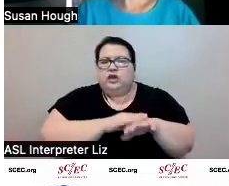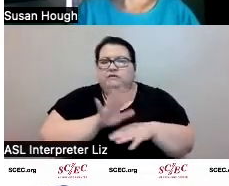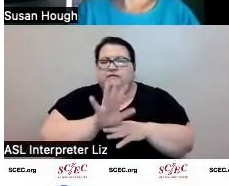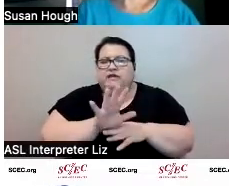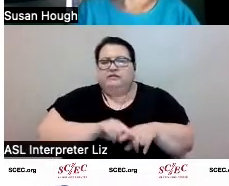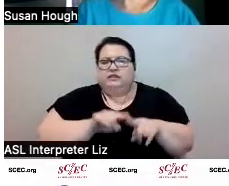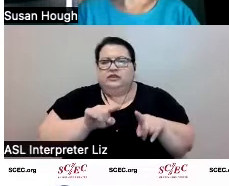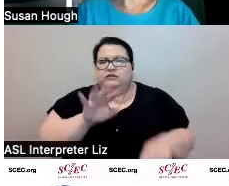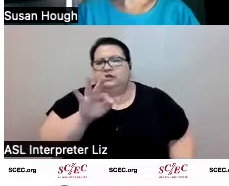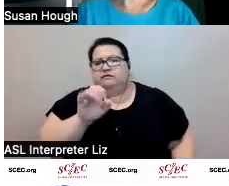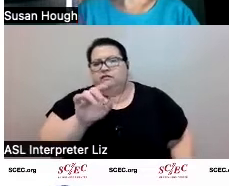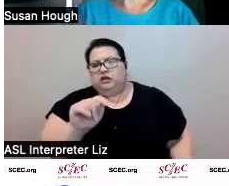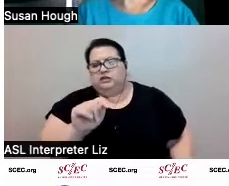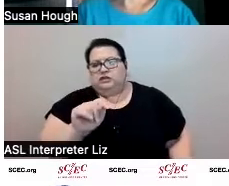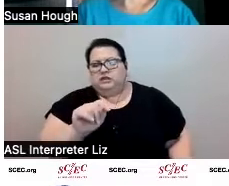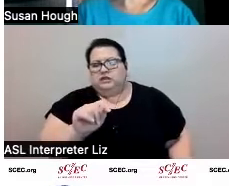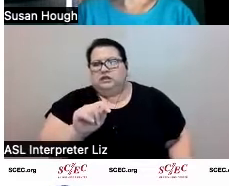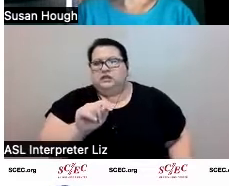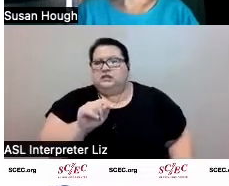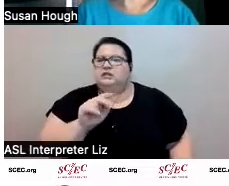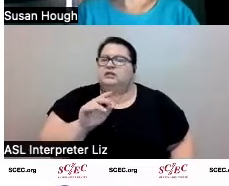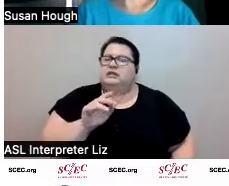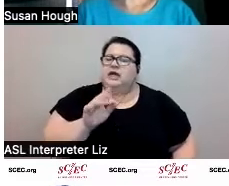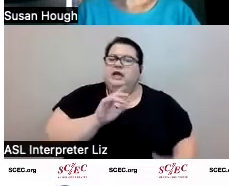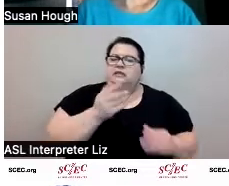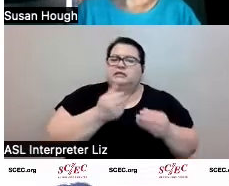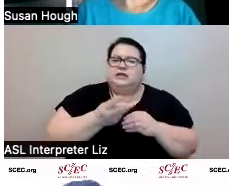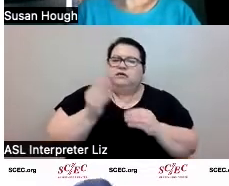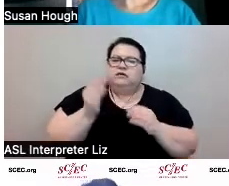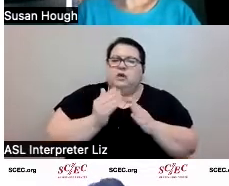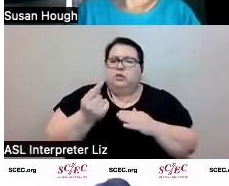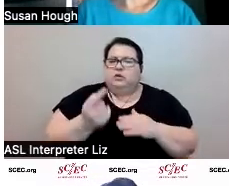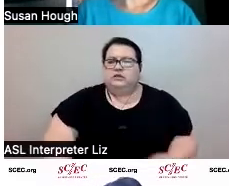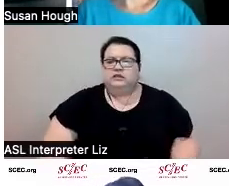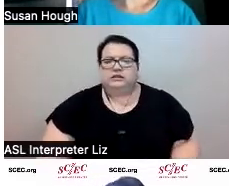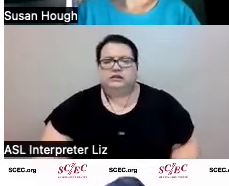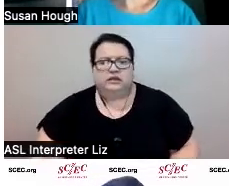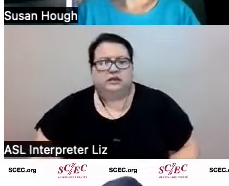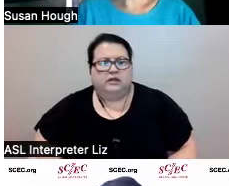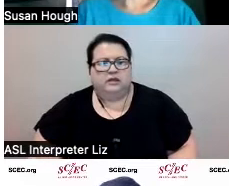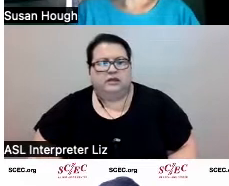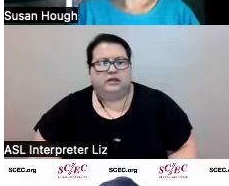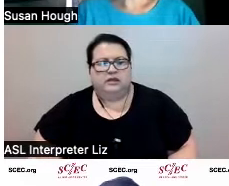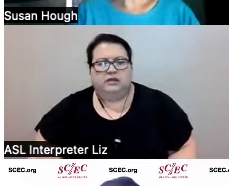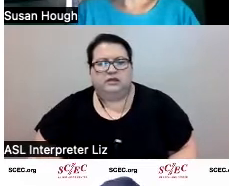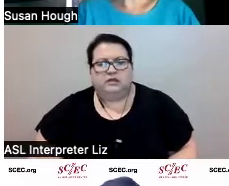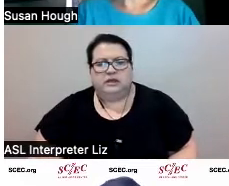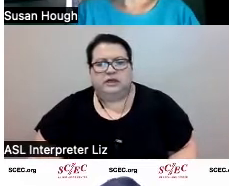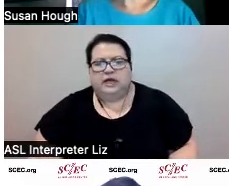that had been mapped as separate structures and a number of minor faults. And this had important